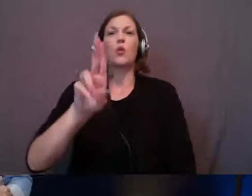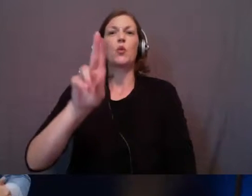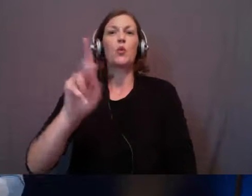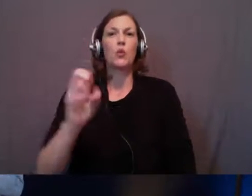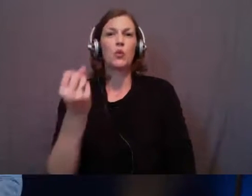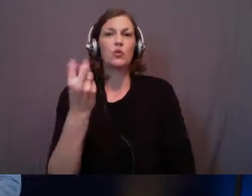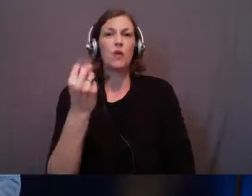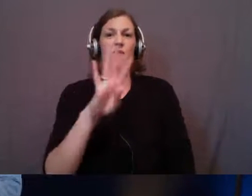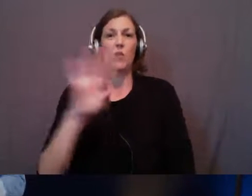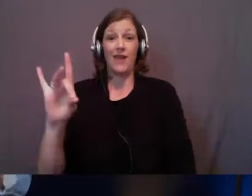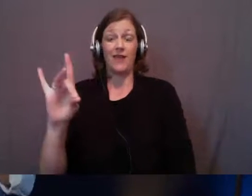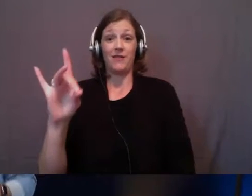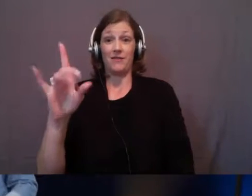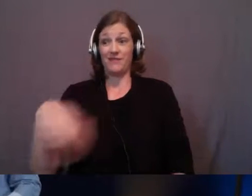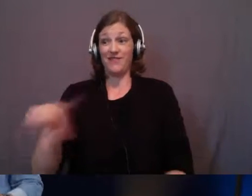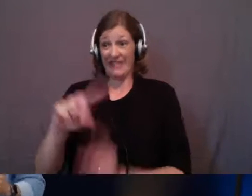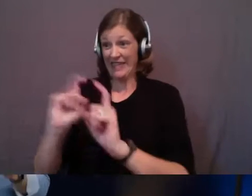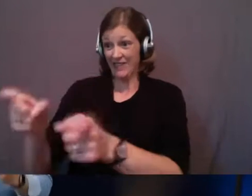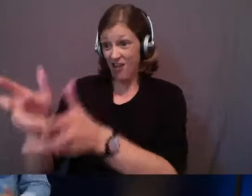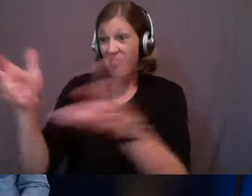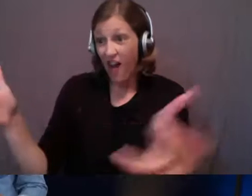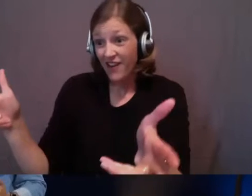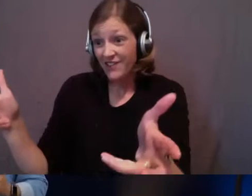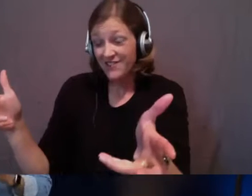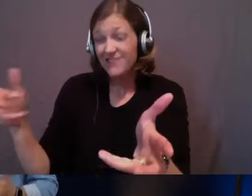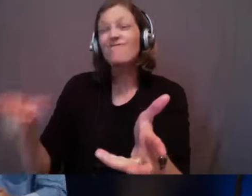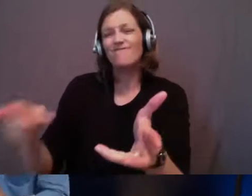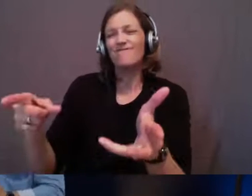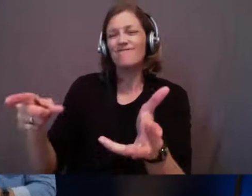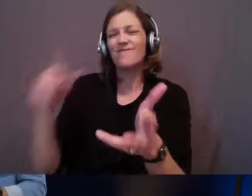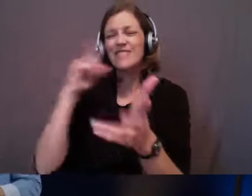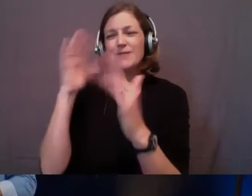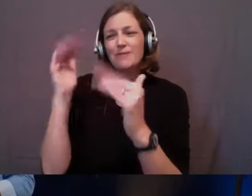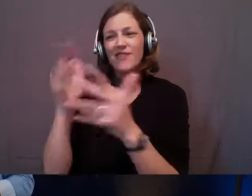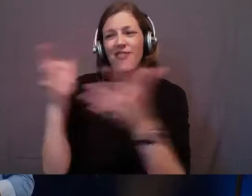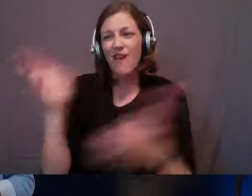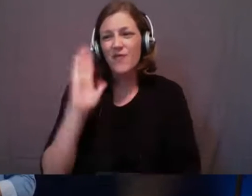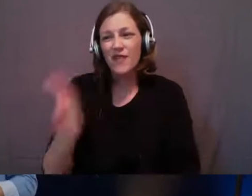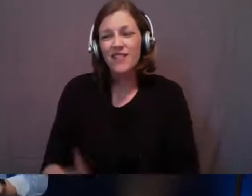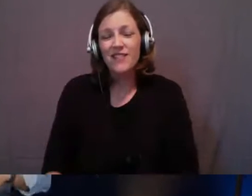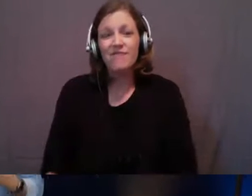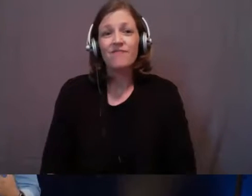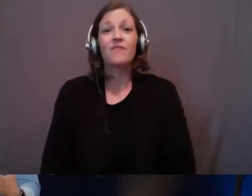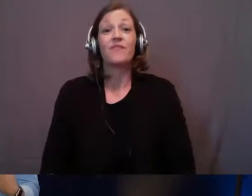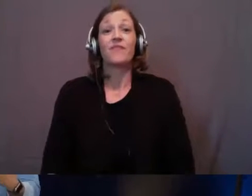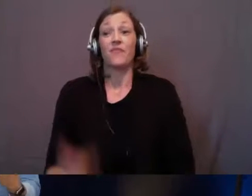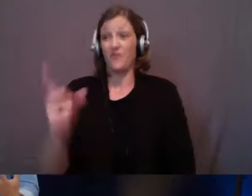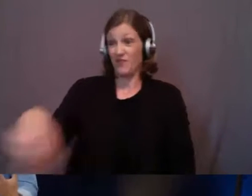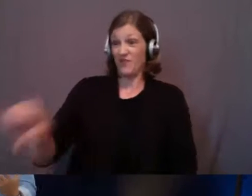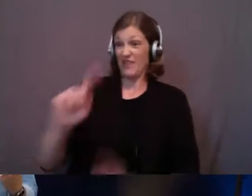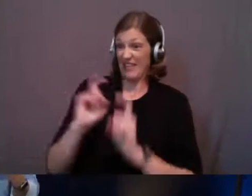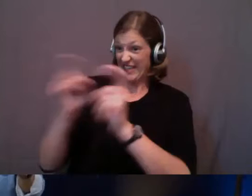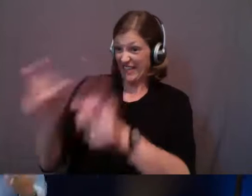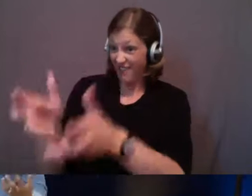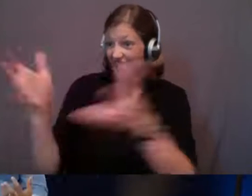whom much is given, much is expected. To whom much is